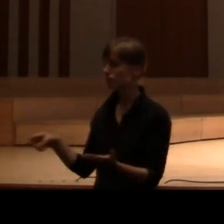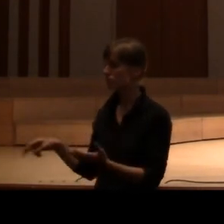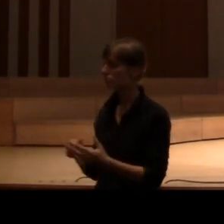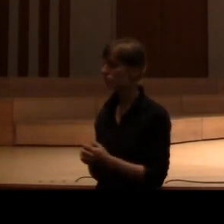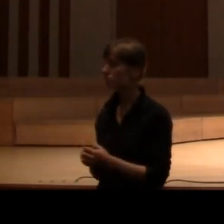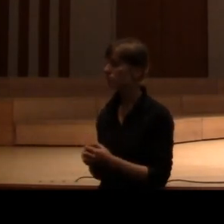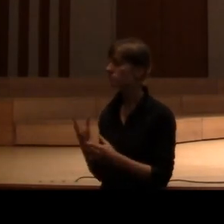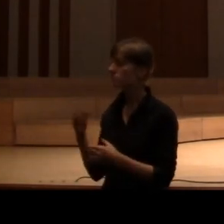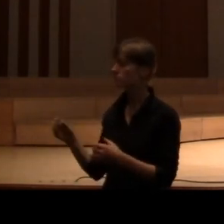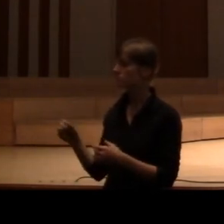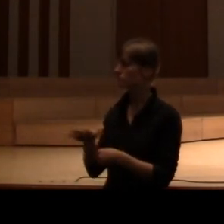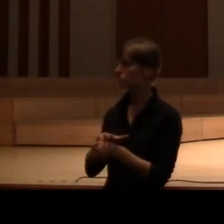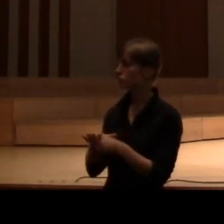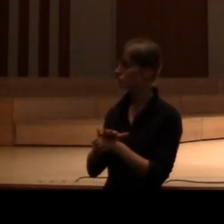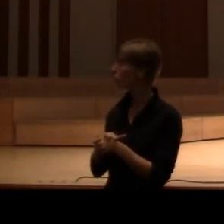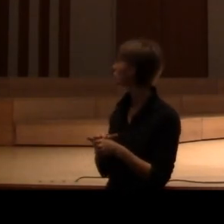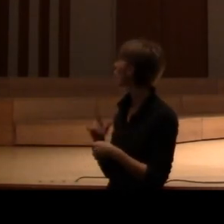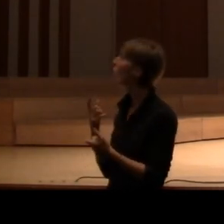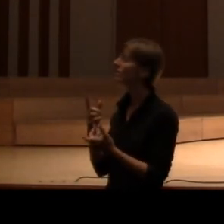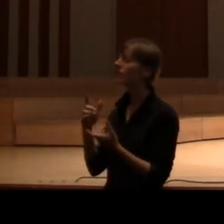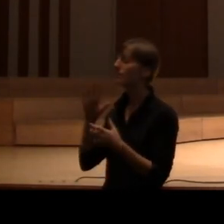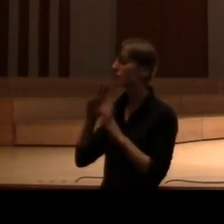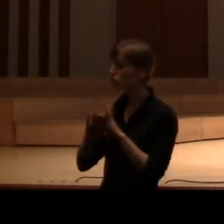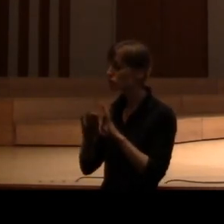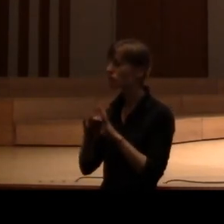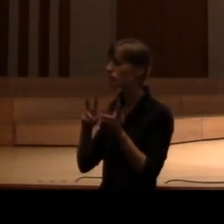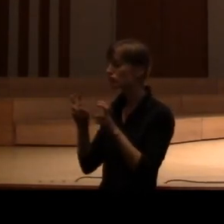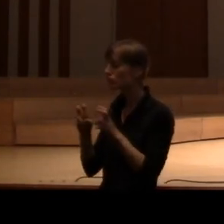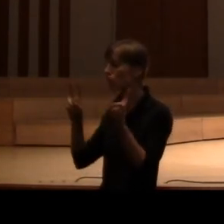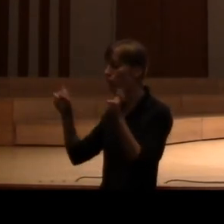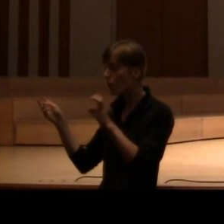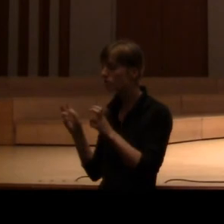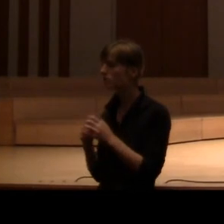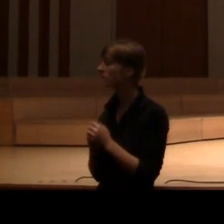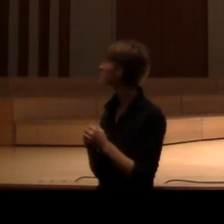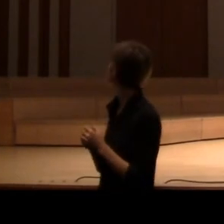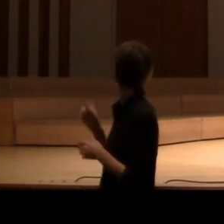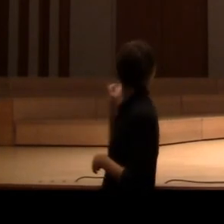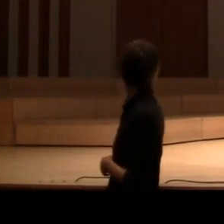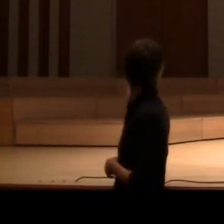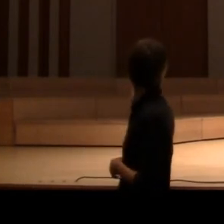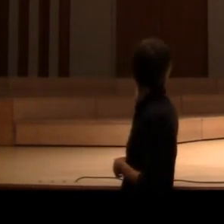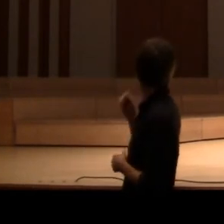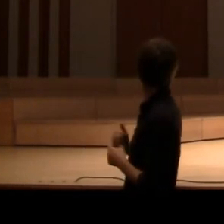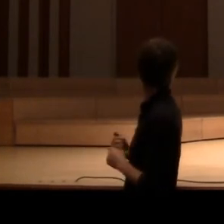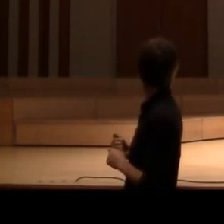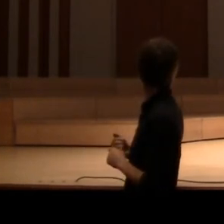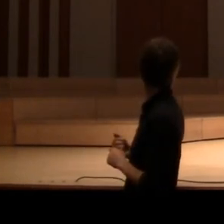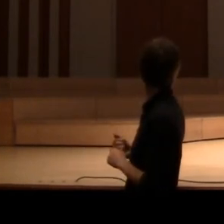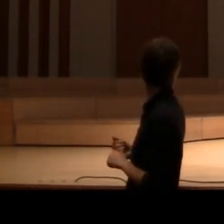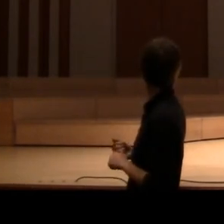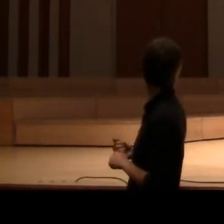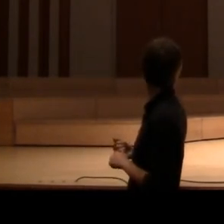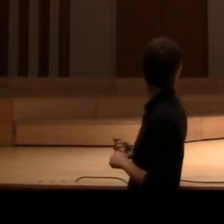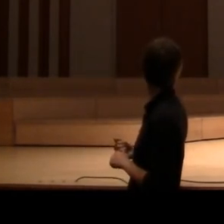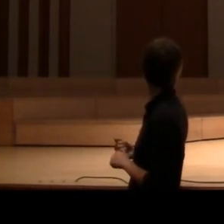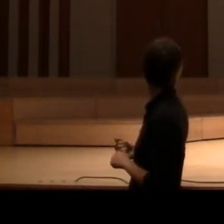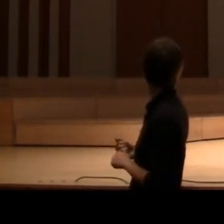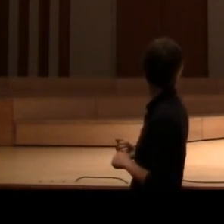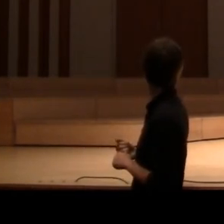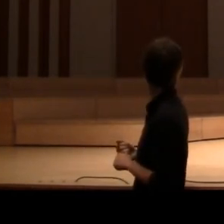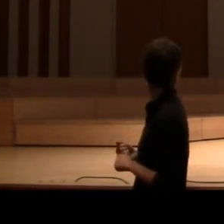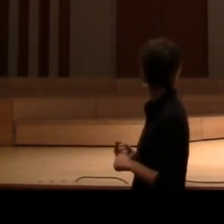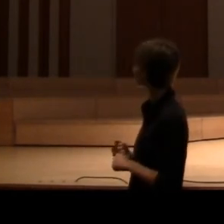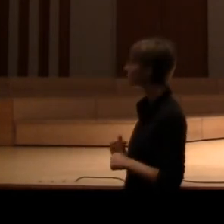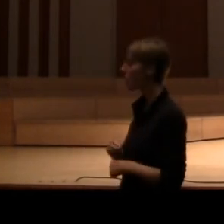lovely picture and some quotation marks. And this was really part of my day dedicated to Adore Sweet Talk for inspiration, cheerful guidance, which taught us all that we have it in us